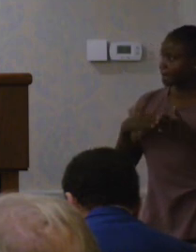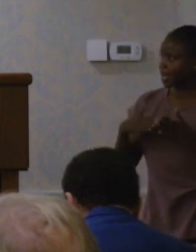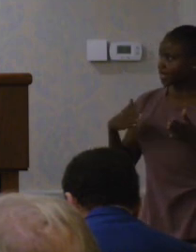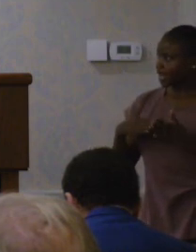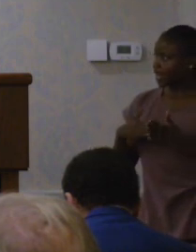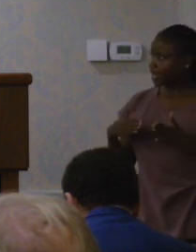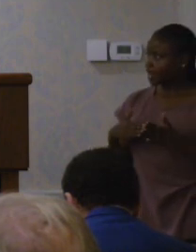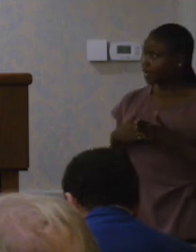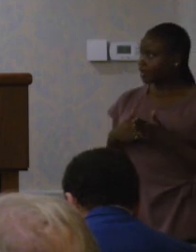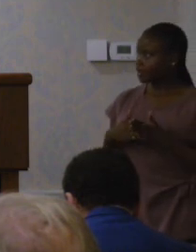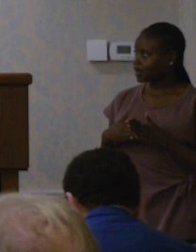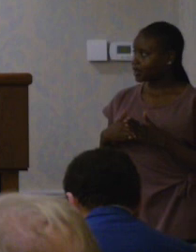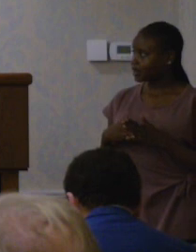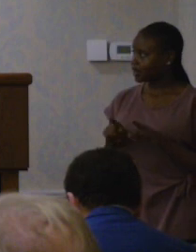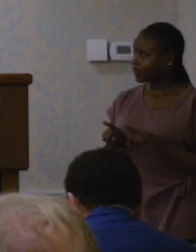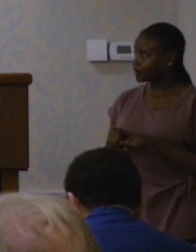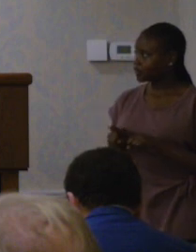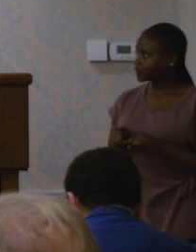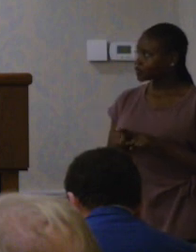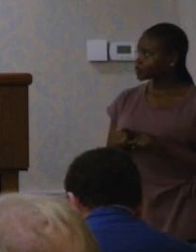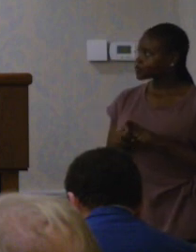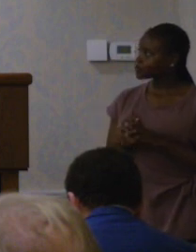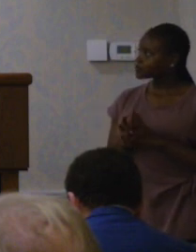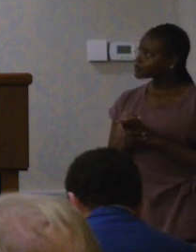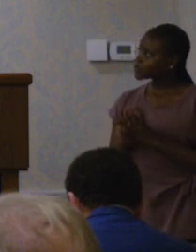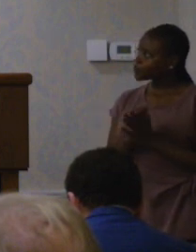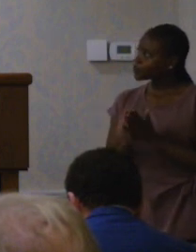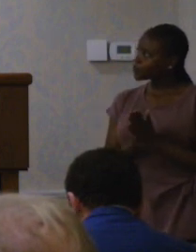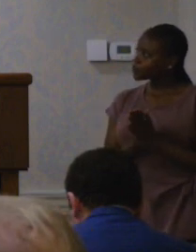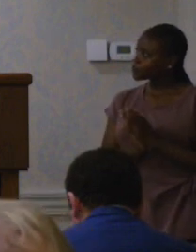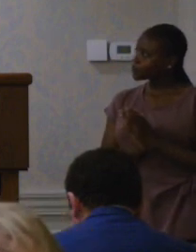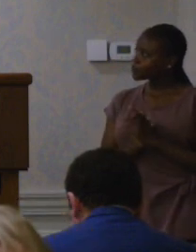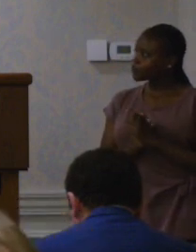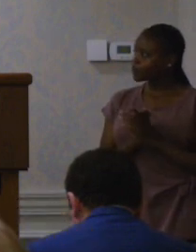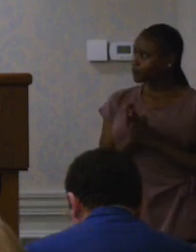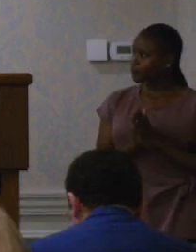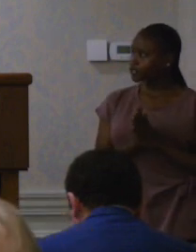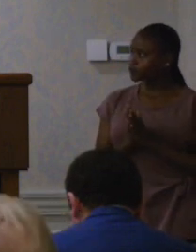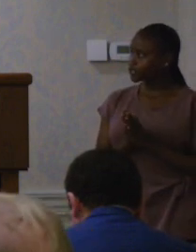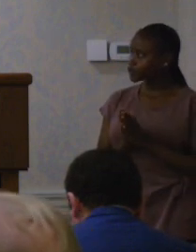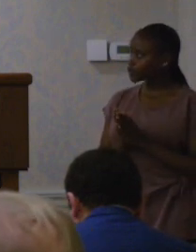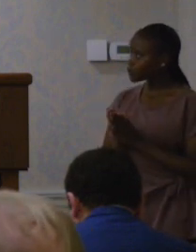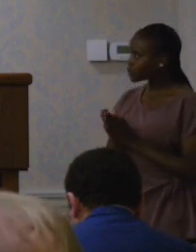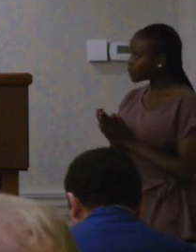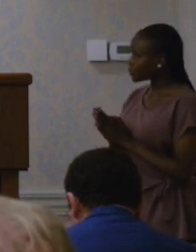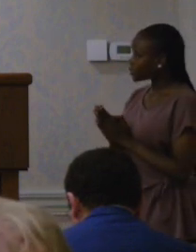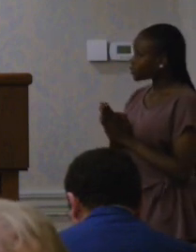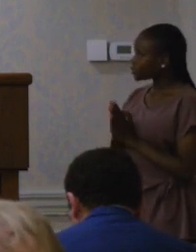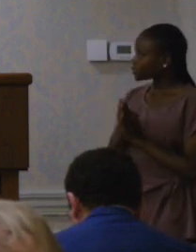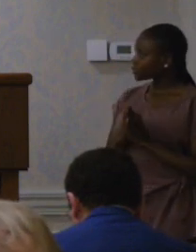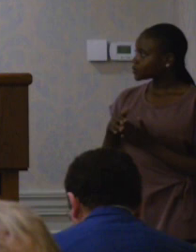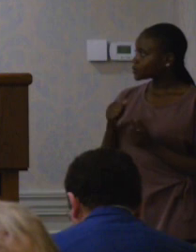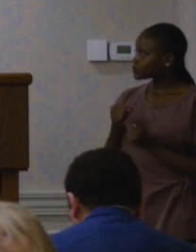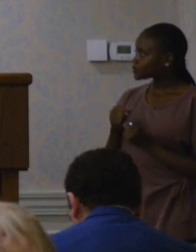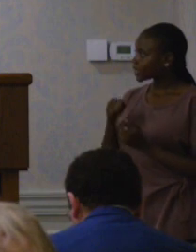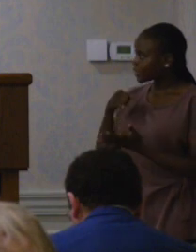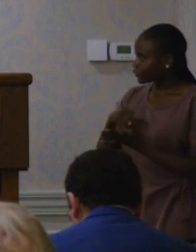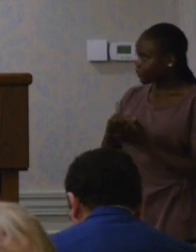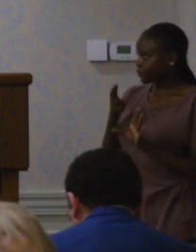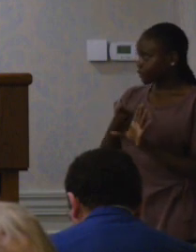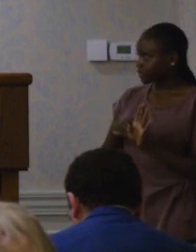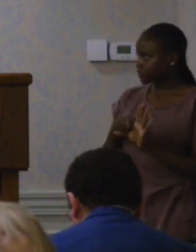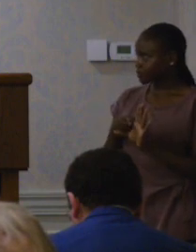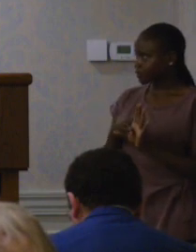think that the barrier also to come back about the motivation and also to the involvement of the participation